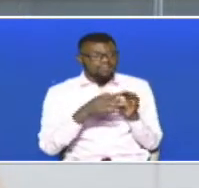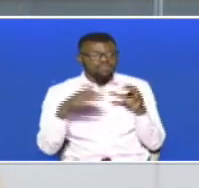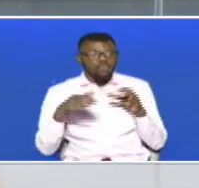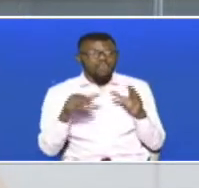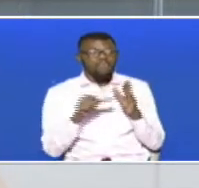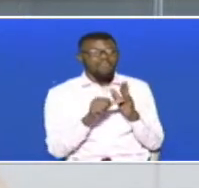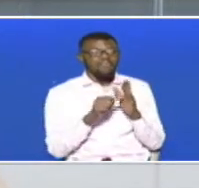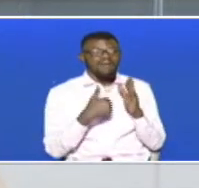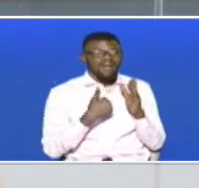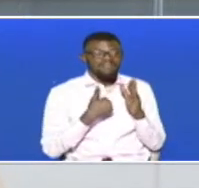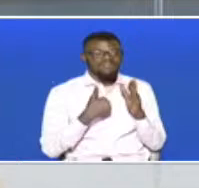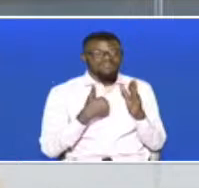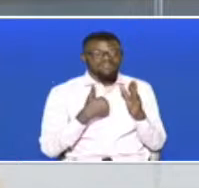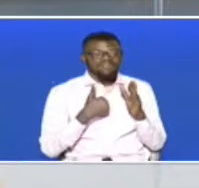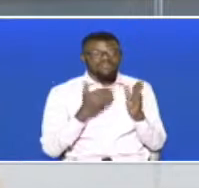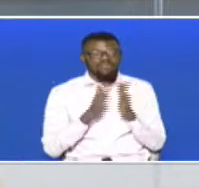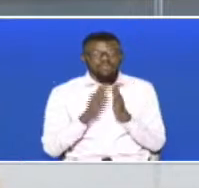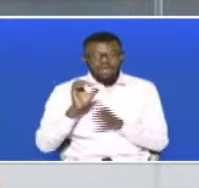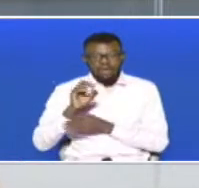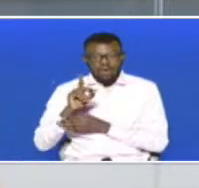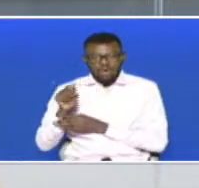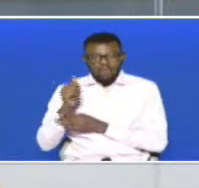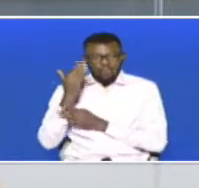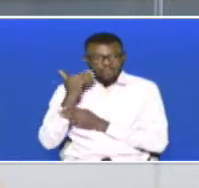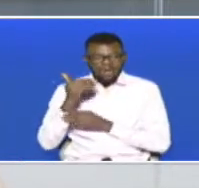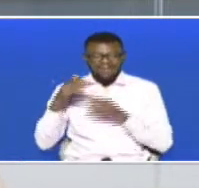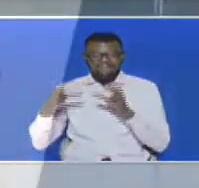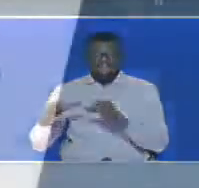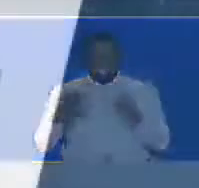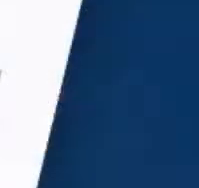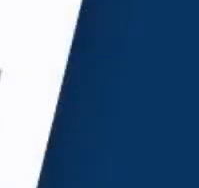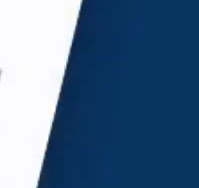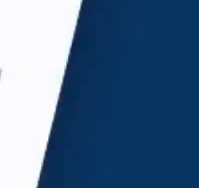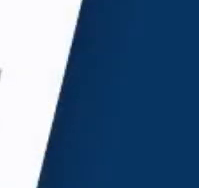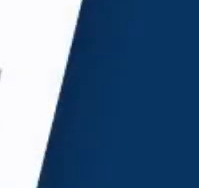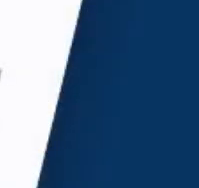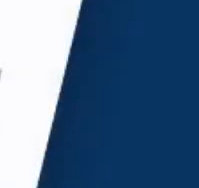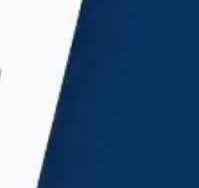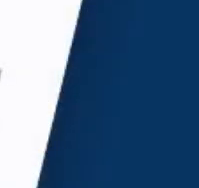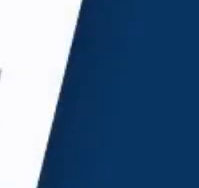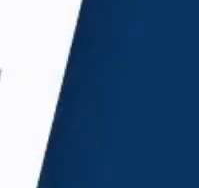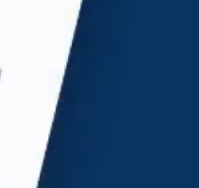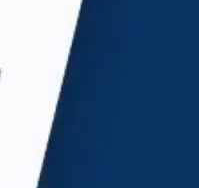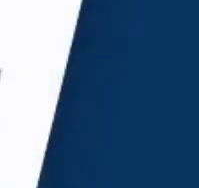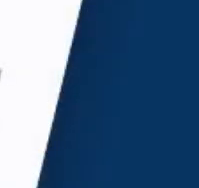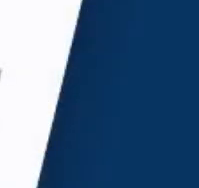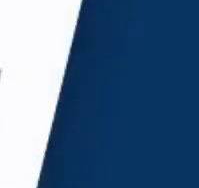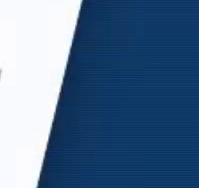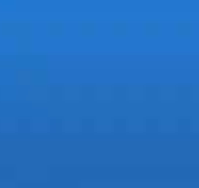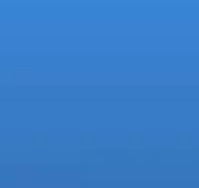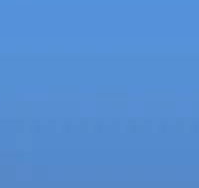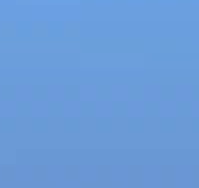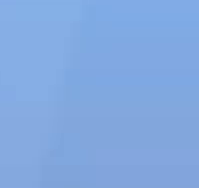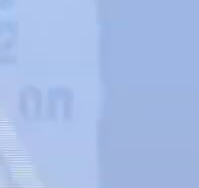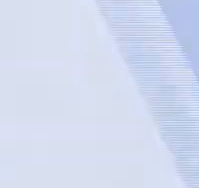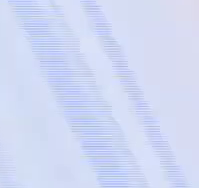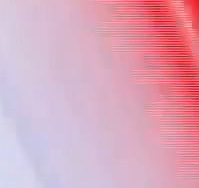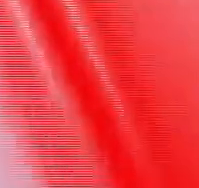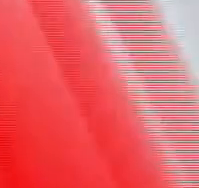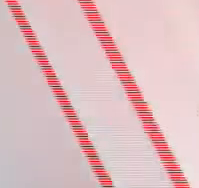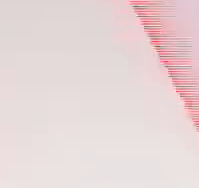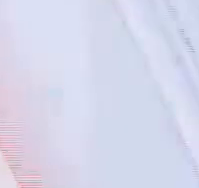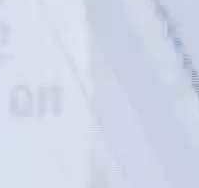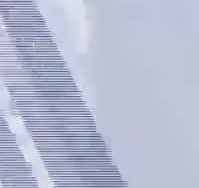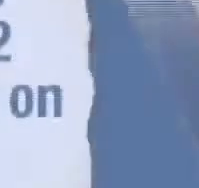the Azimio One Kenya Alliance after four constituent parties wrote to the registrar of parties seeking a stop to the registration of